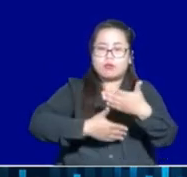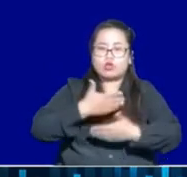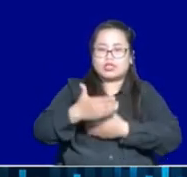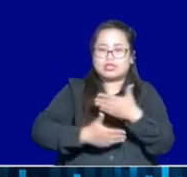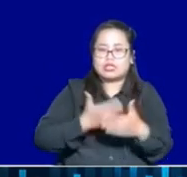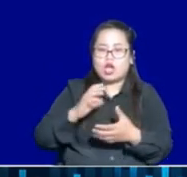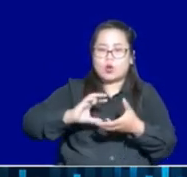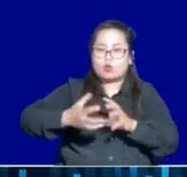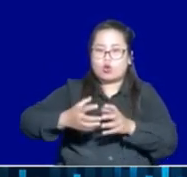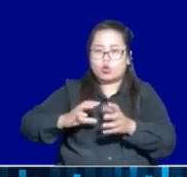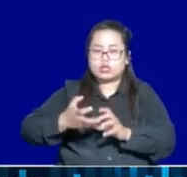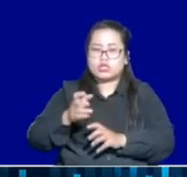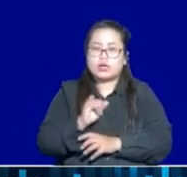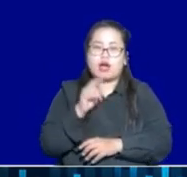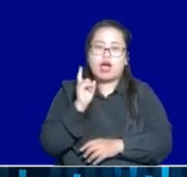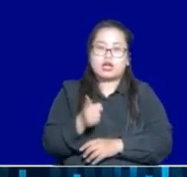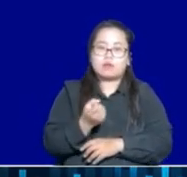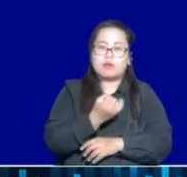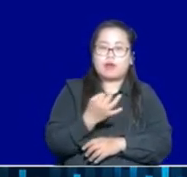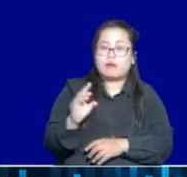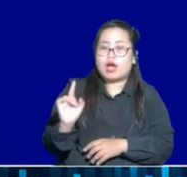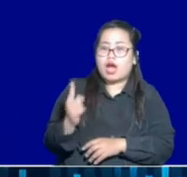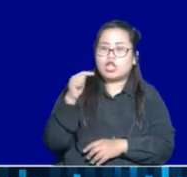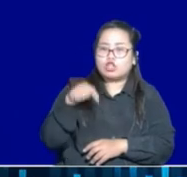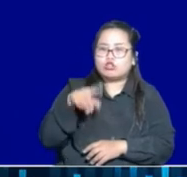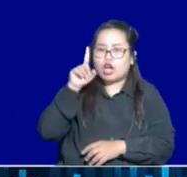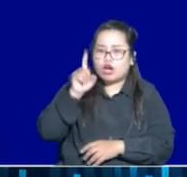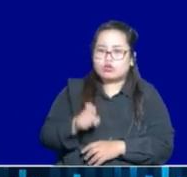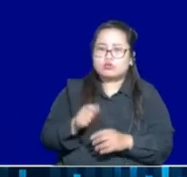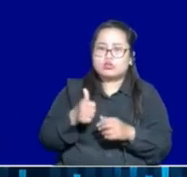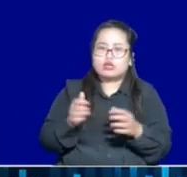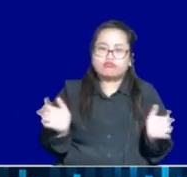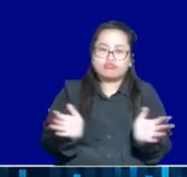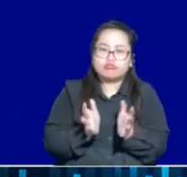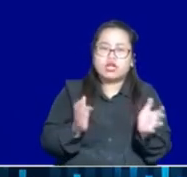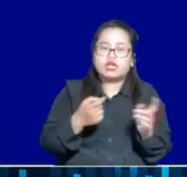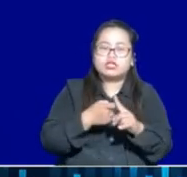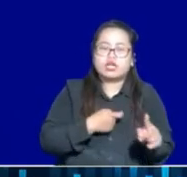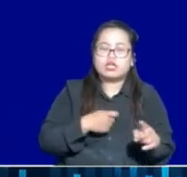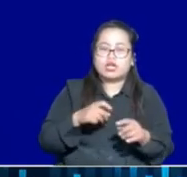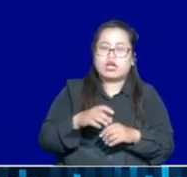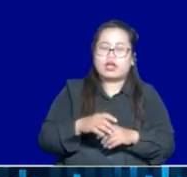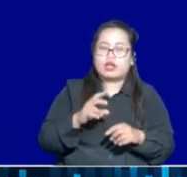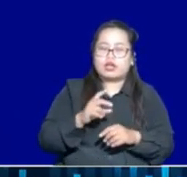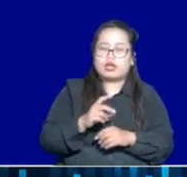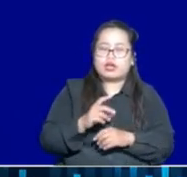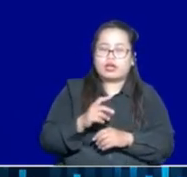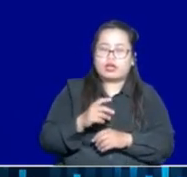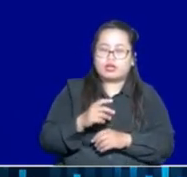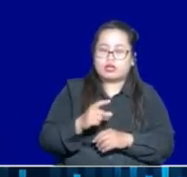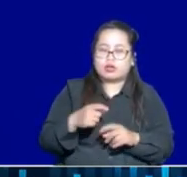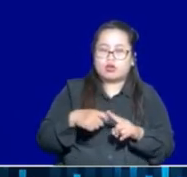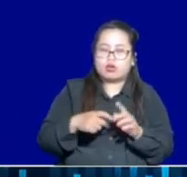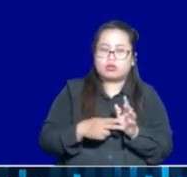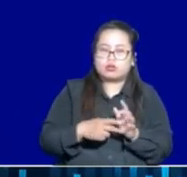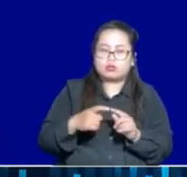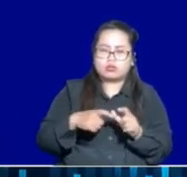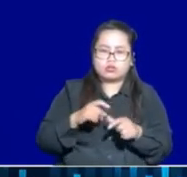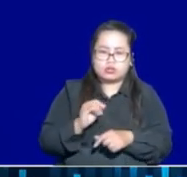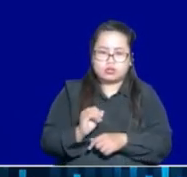to capture and sequester the carbon. And there are huge uncertainties over how to accomplish all of these